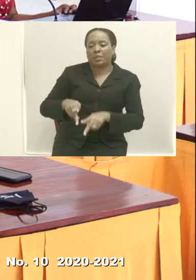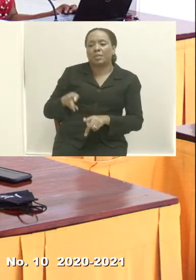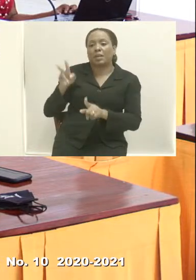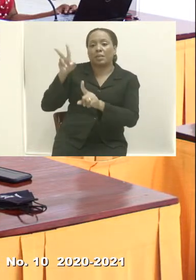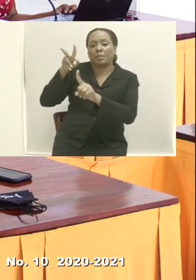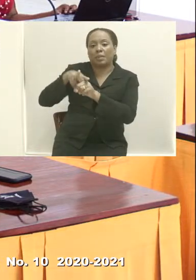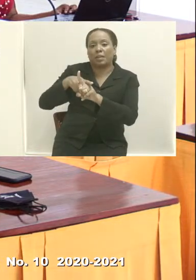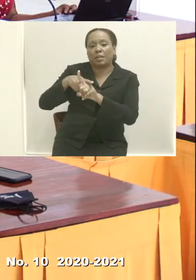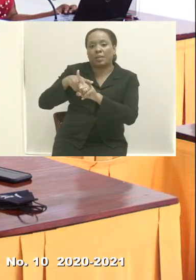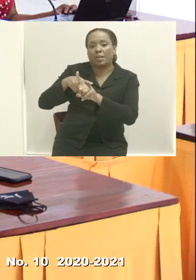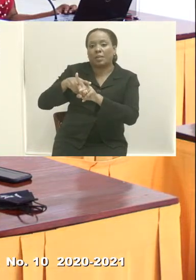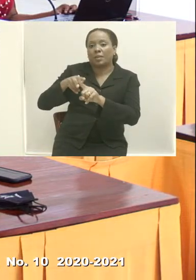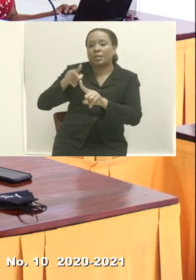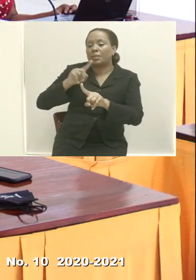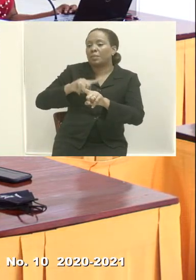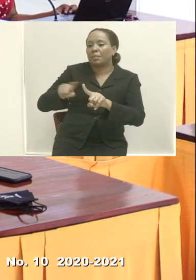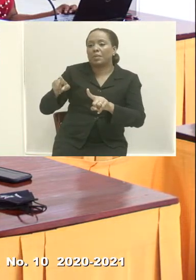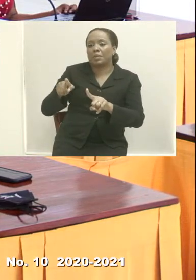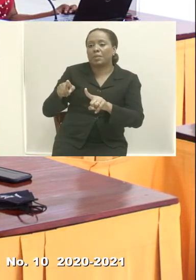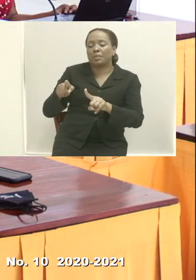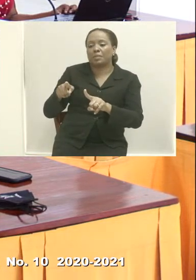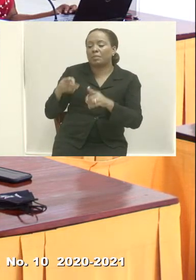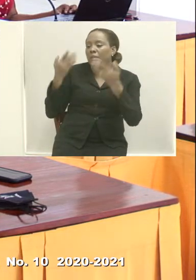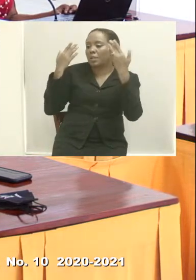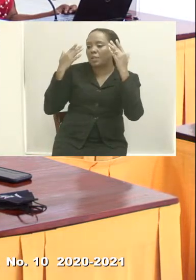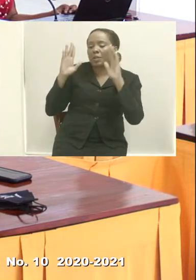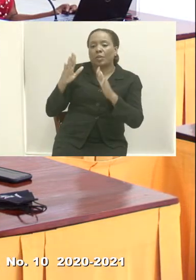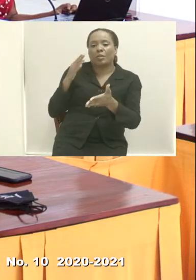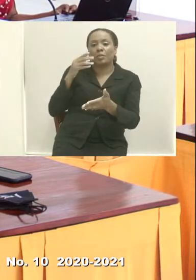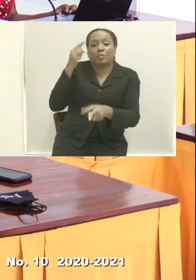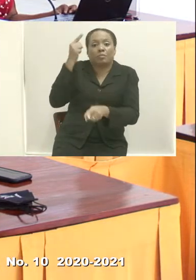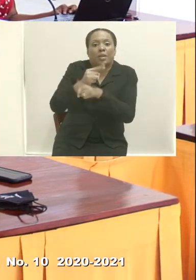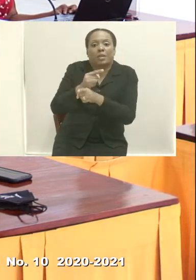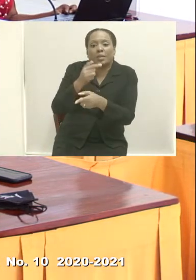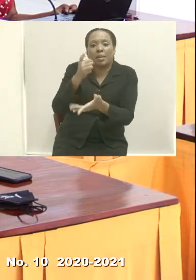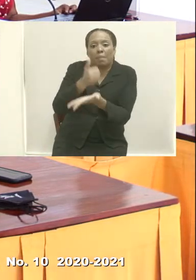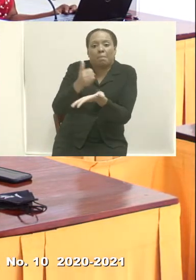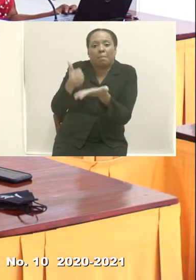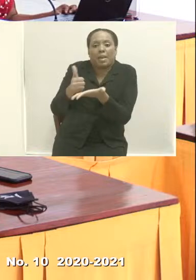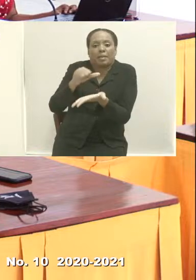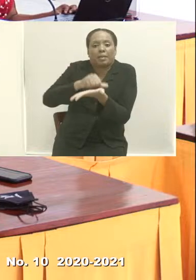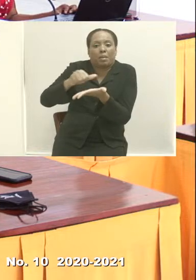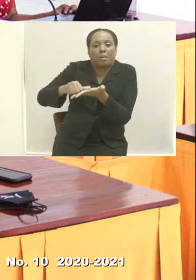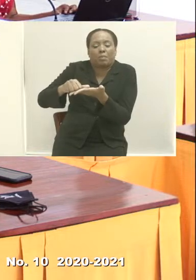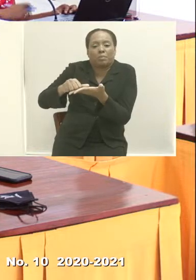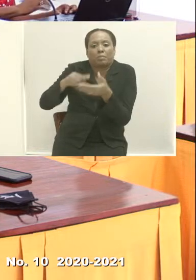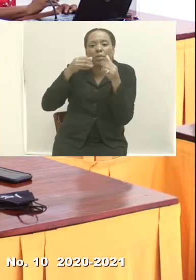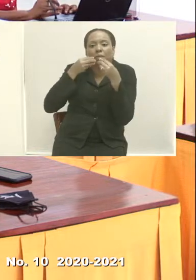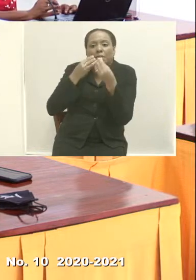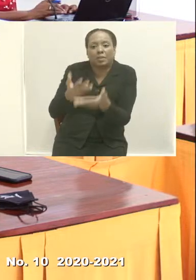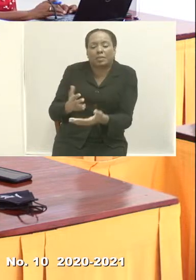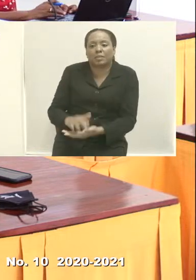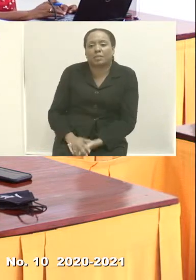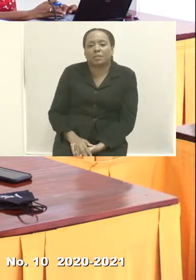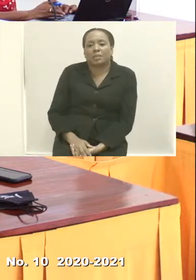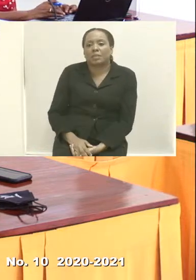bank account information right. And so therefore, even though it is processed, he can't get it to come to him because the information that he's given